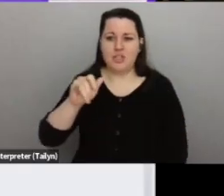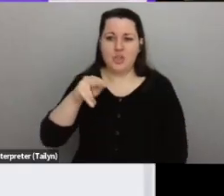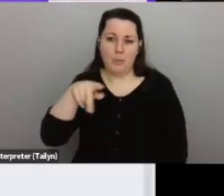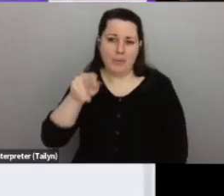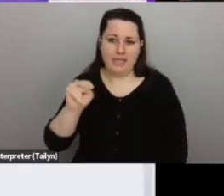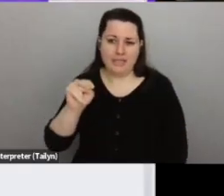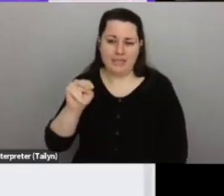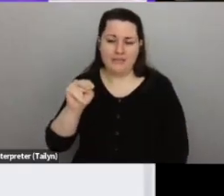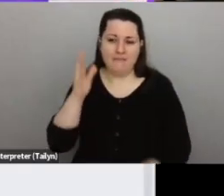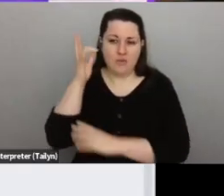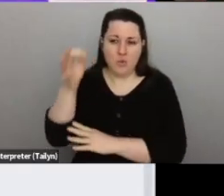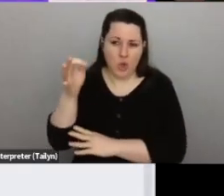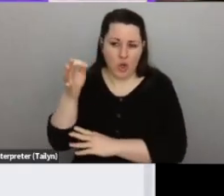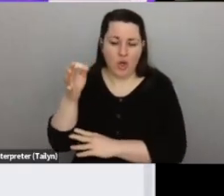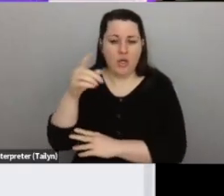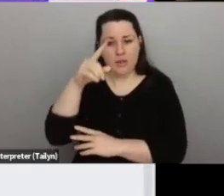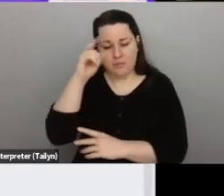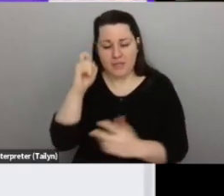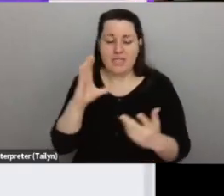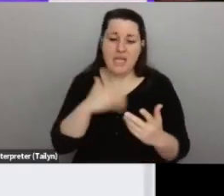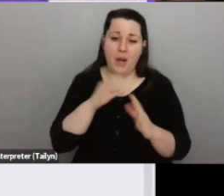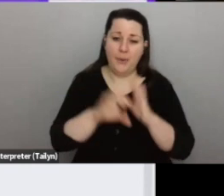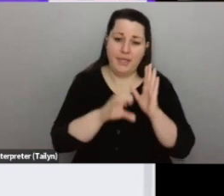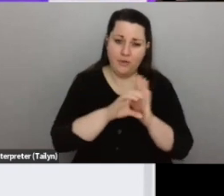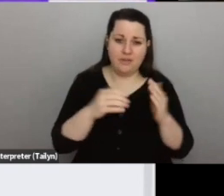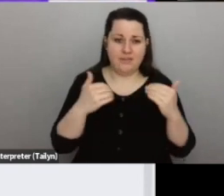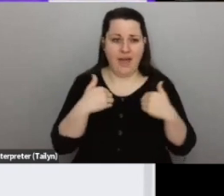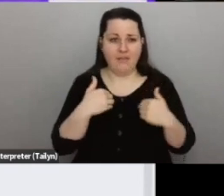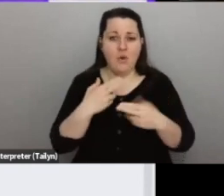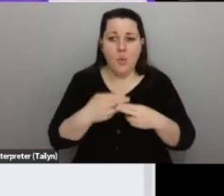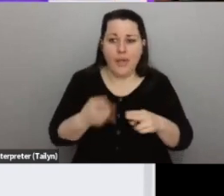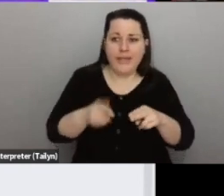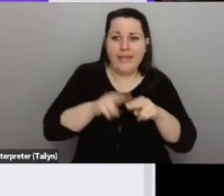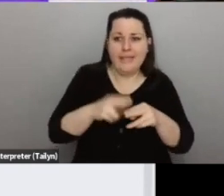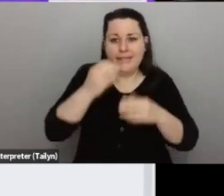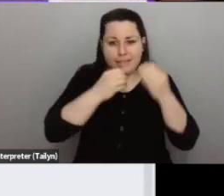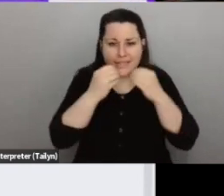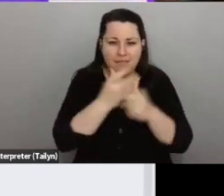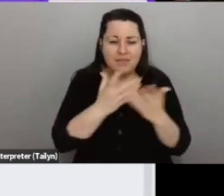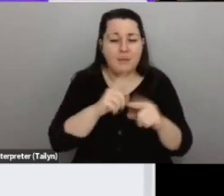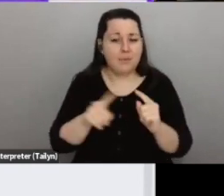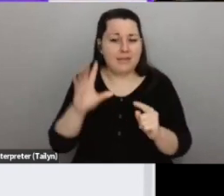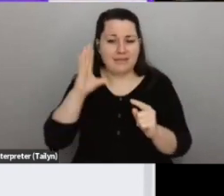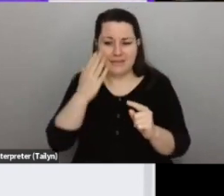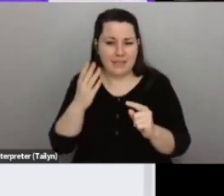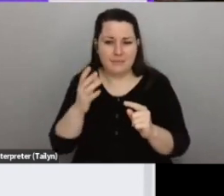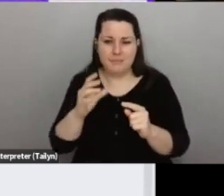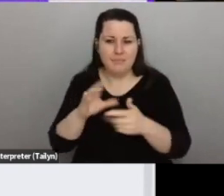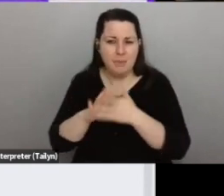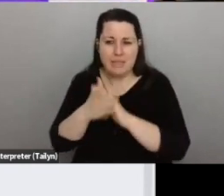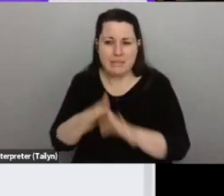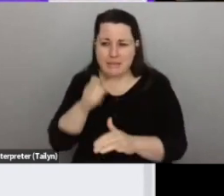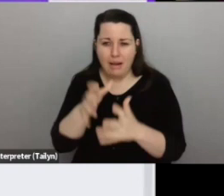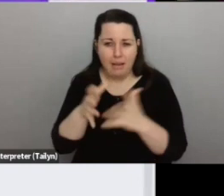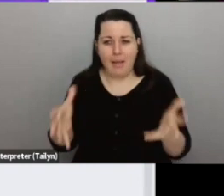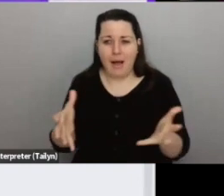type future, because although our characters have like gained weight and we know they're eating and things, it doesn't sound like there's actually much peacetime in the middle